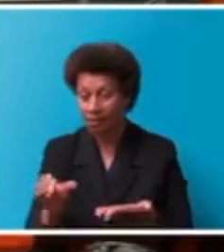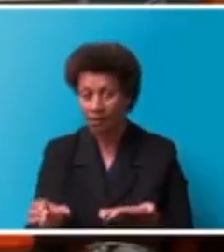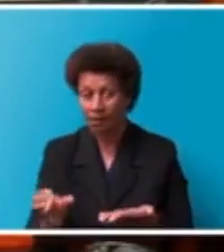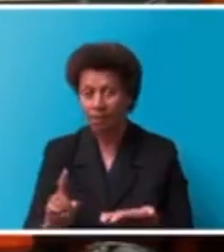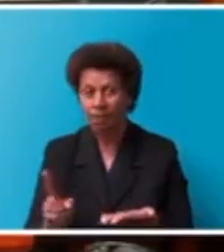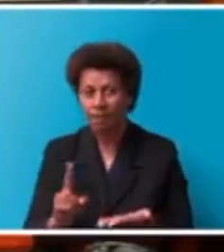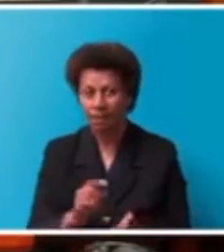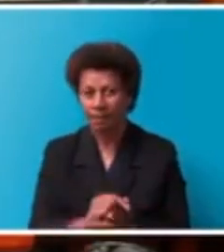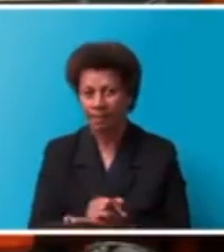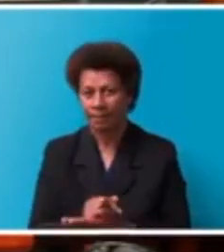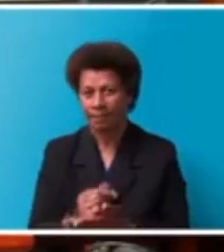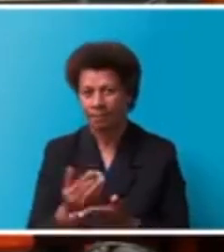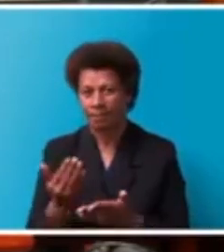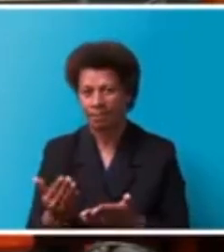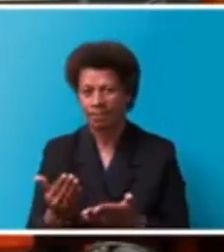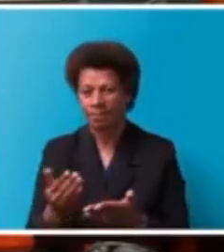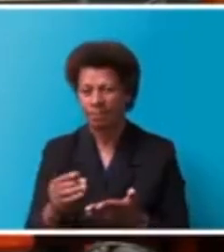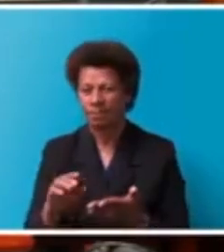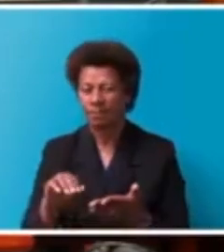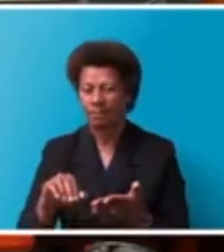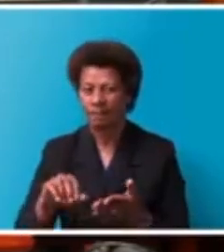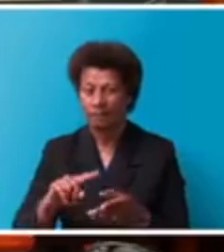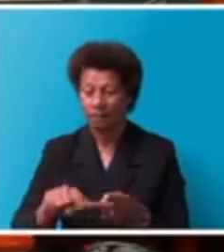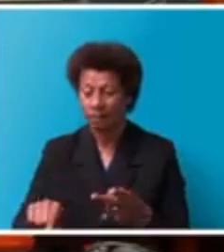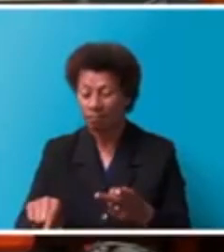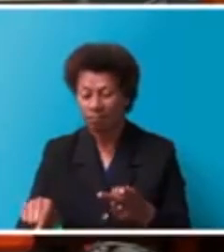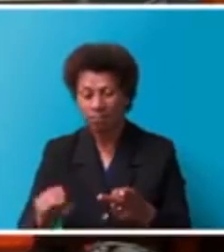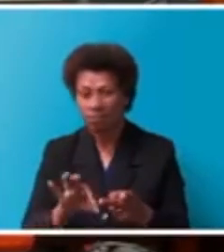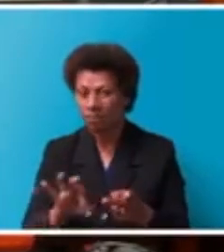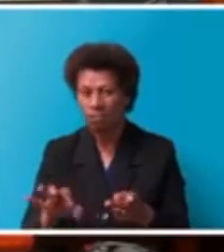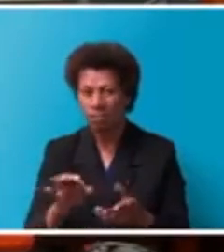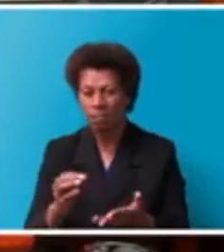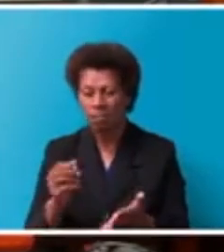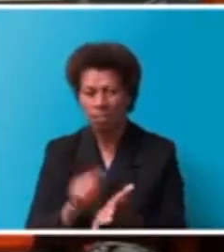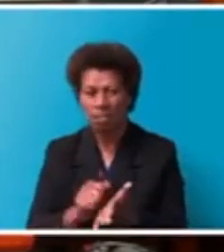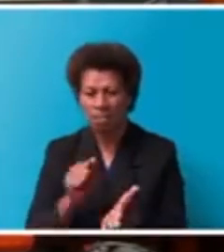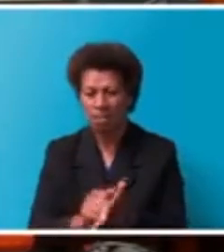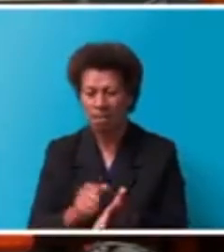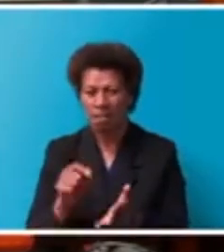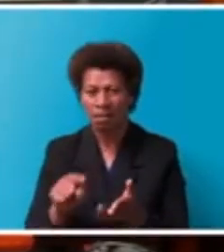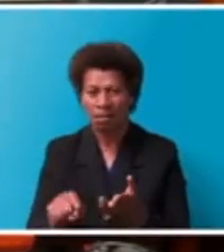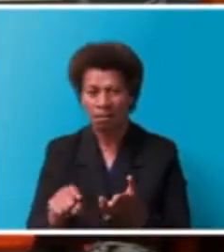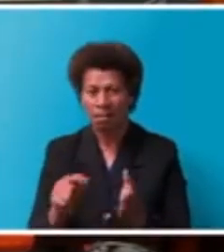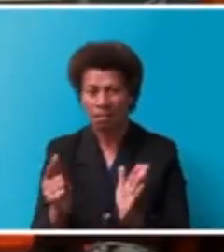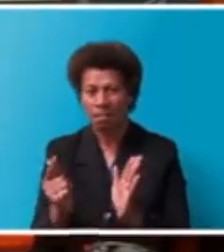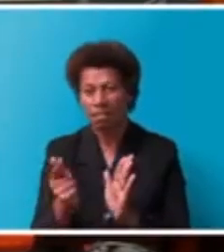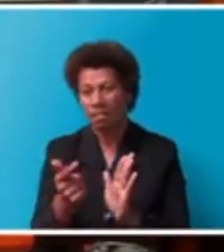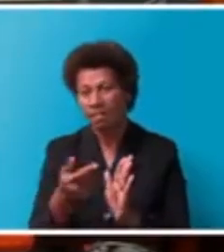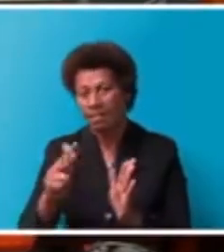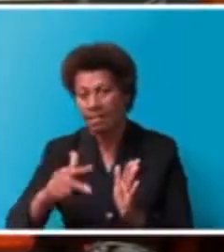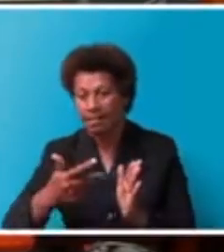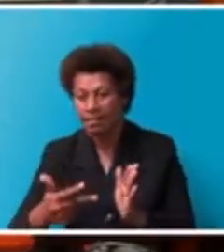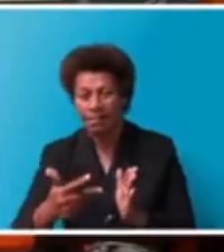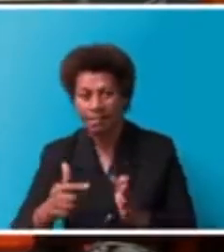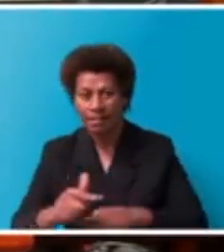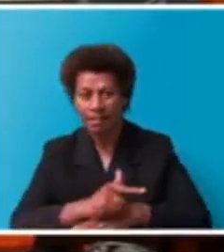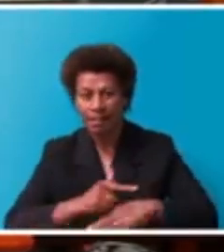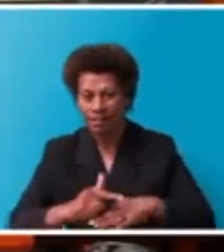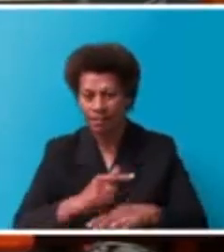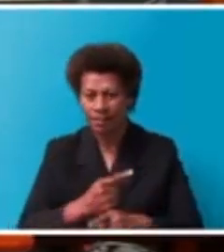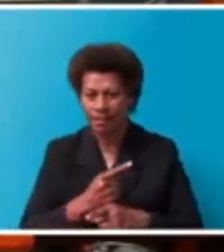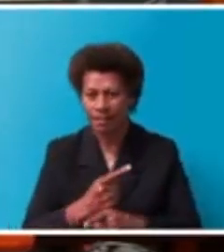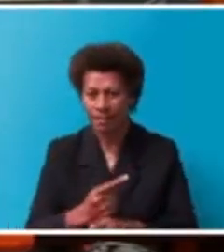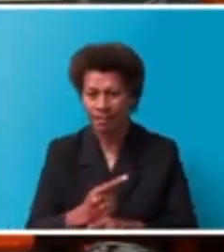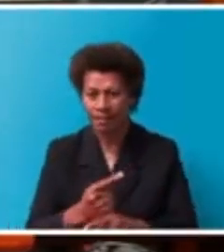their lease and license conditions. Illegal developments continue to happen despite clear guidelines on